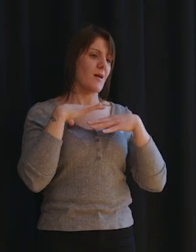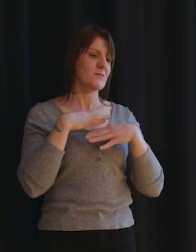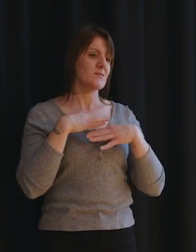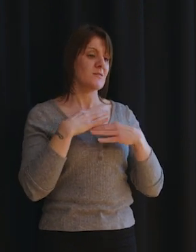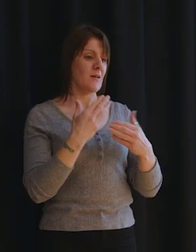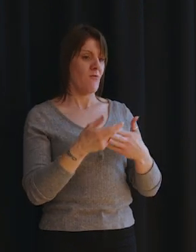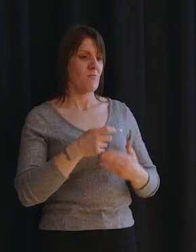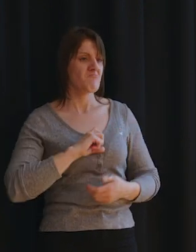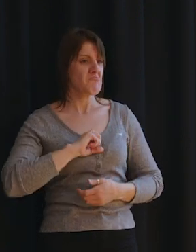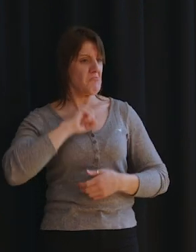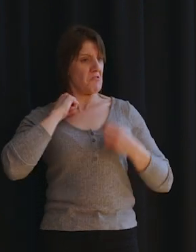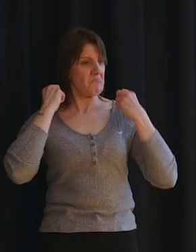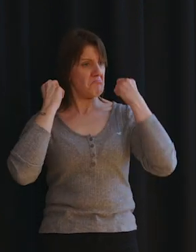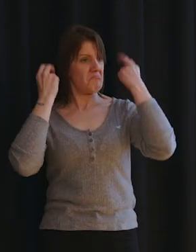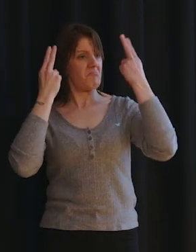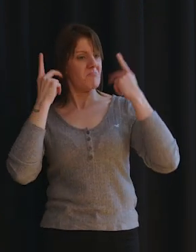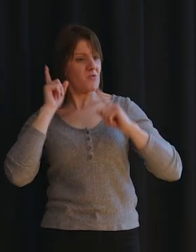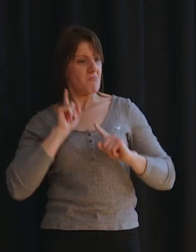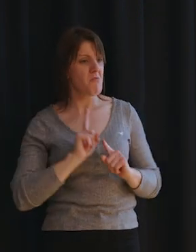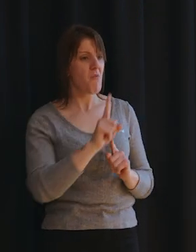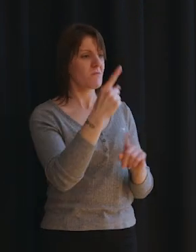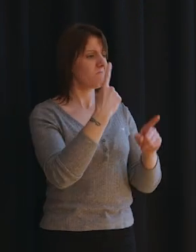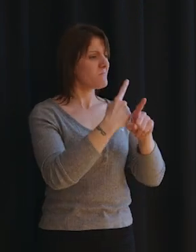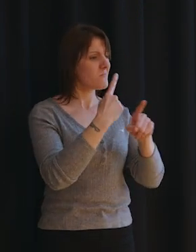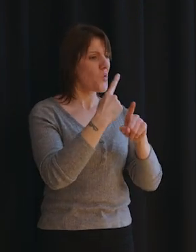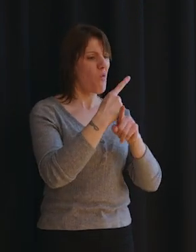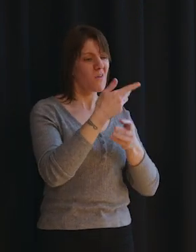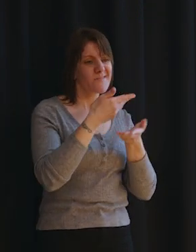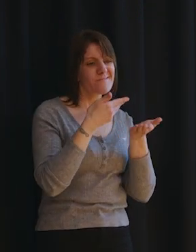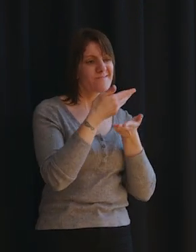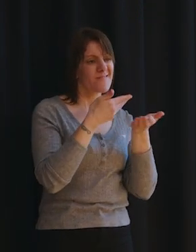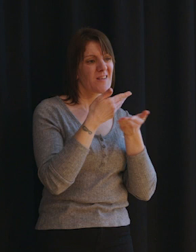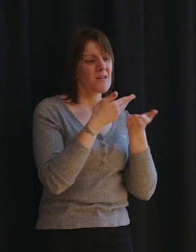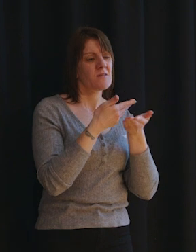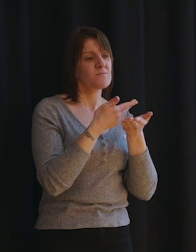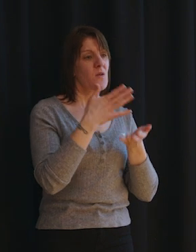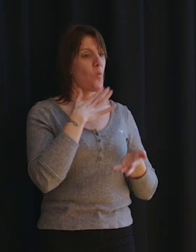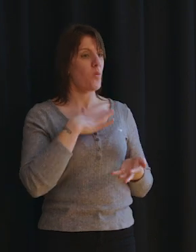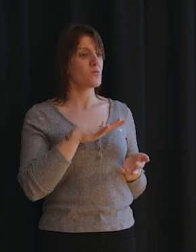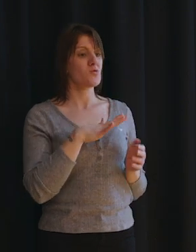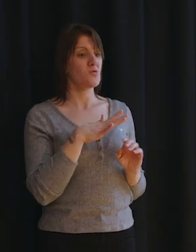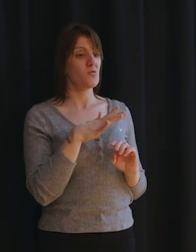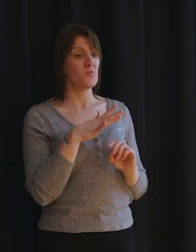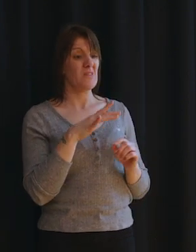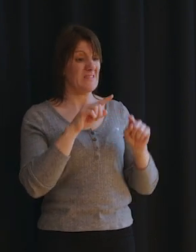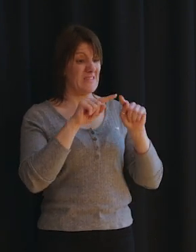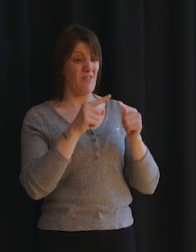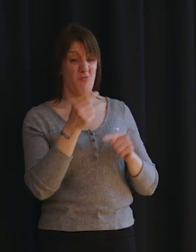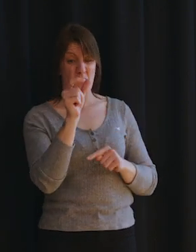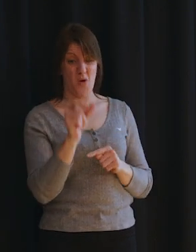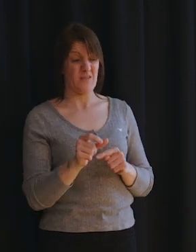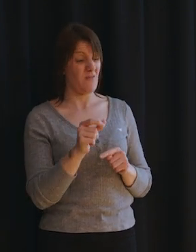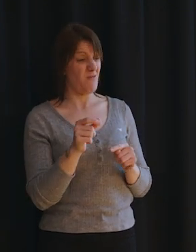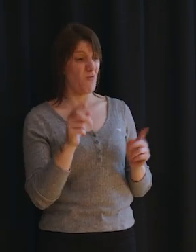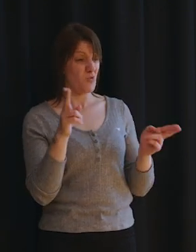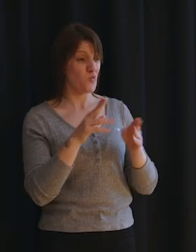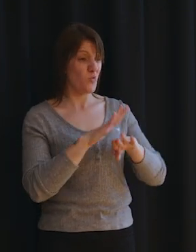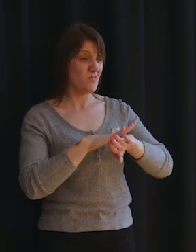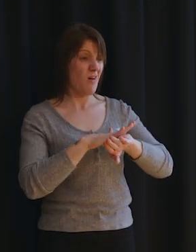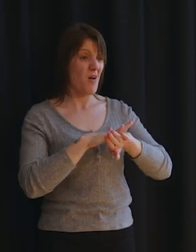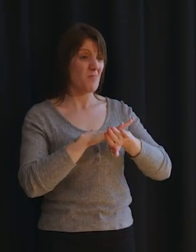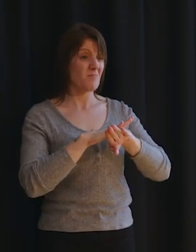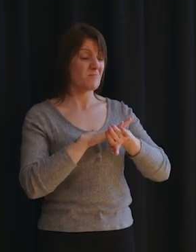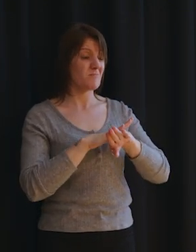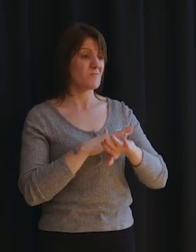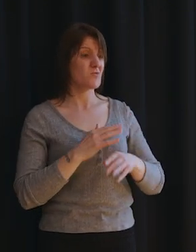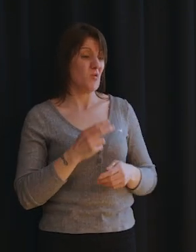go kind of talk to people or wanting to be someone else for a short while.